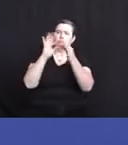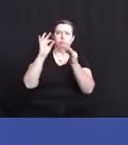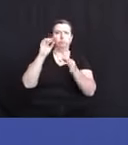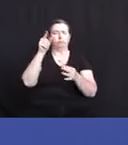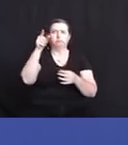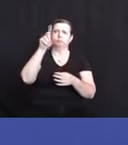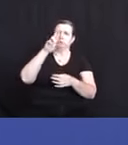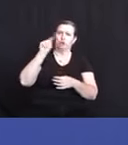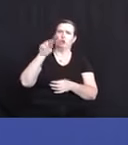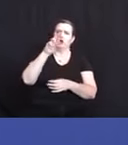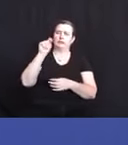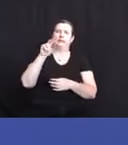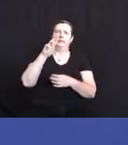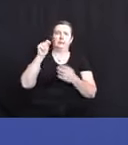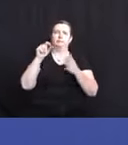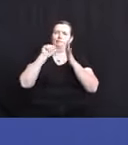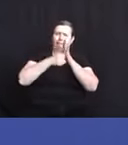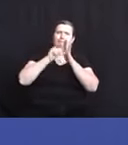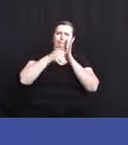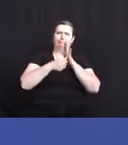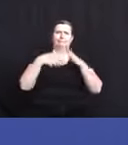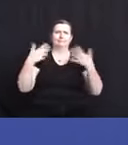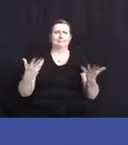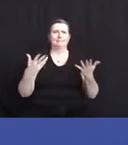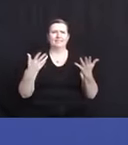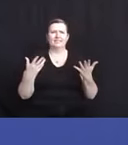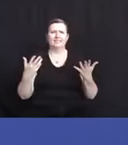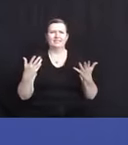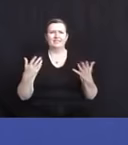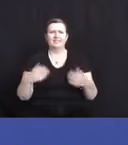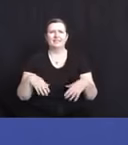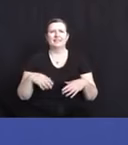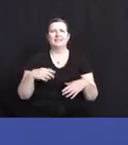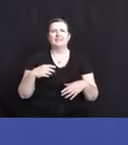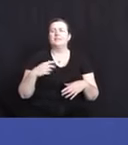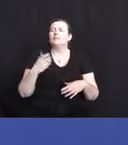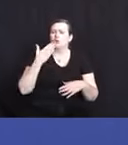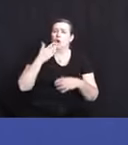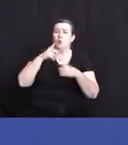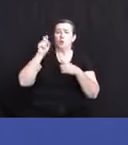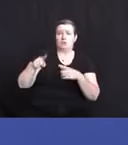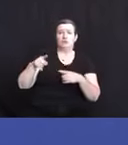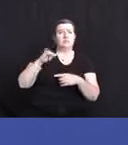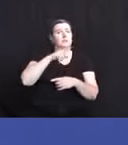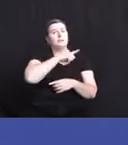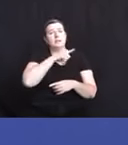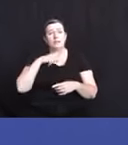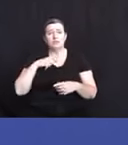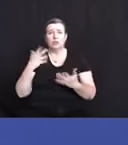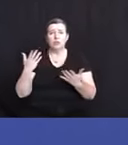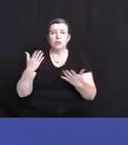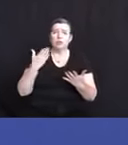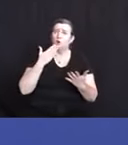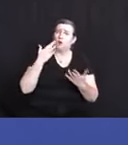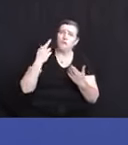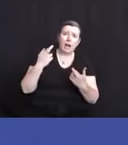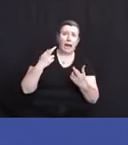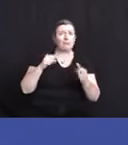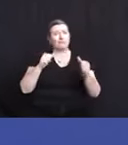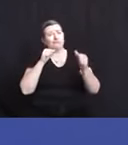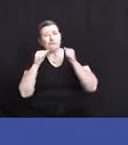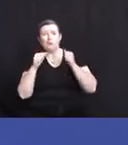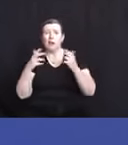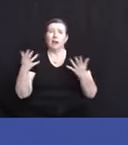here, some lawmakers, including your close friends and I believe drinking buddies, John Bramnick and Steve